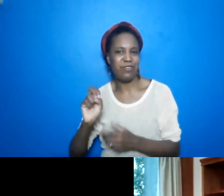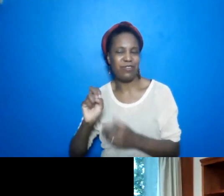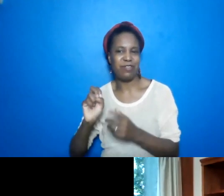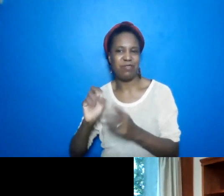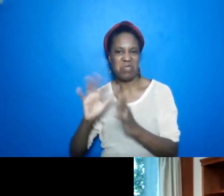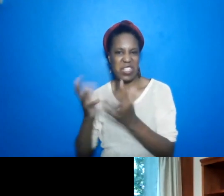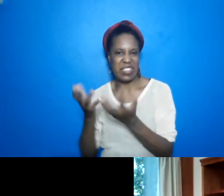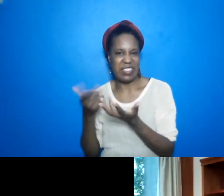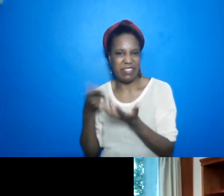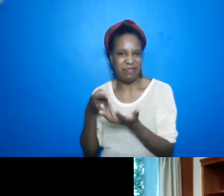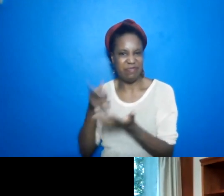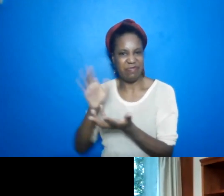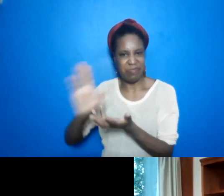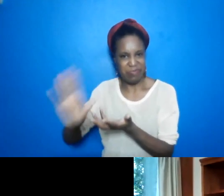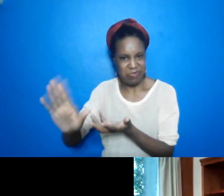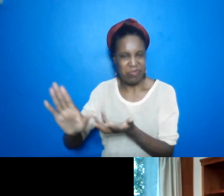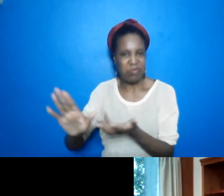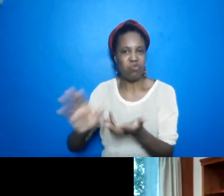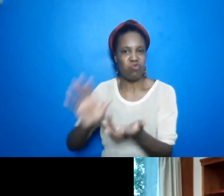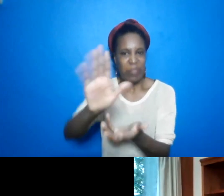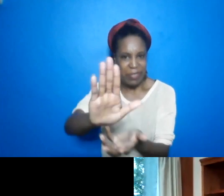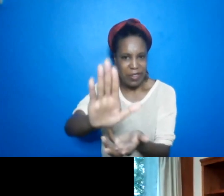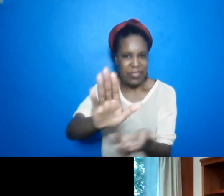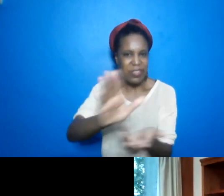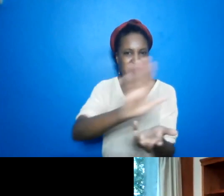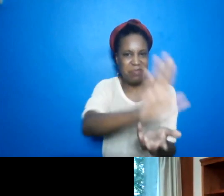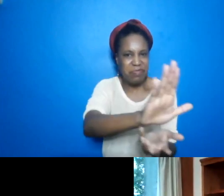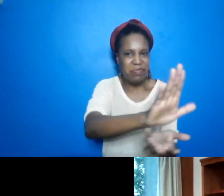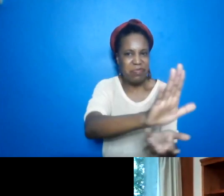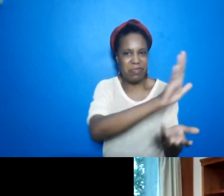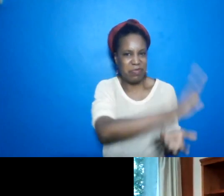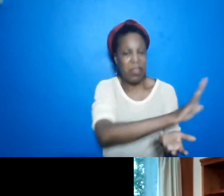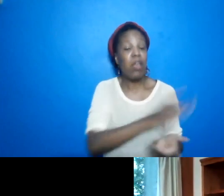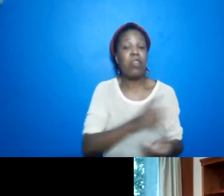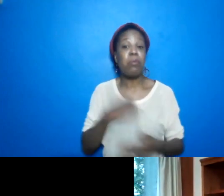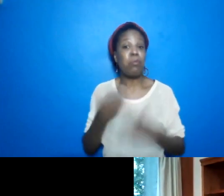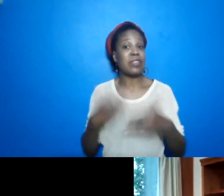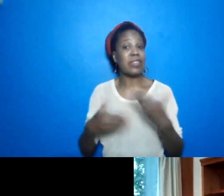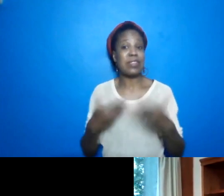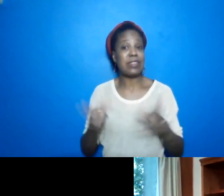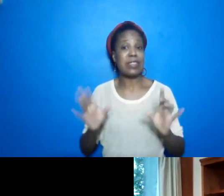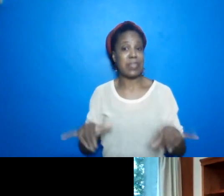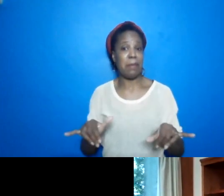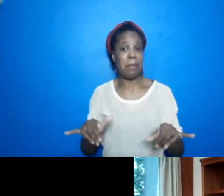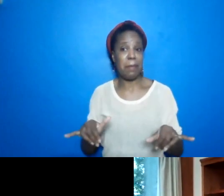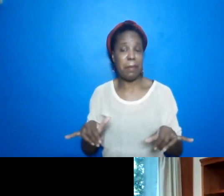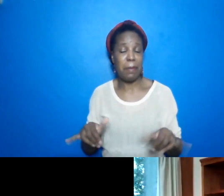are the same processes. Like, what actually comes of it is very different. The source of it, like, I